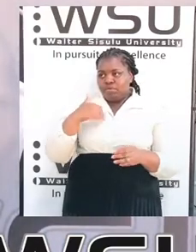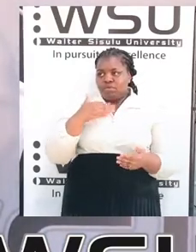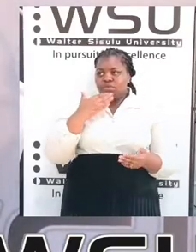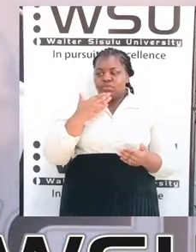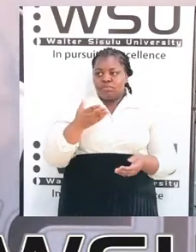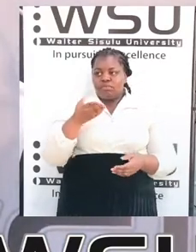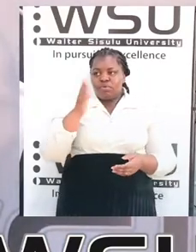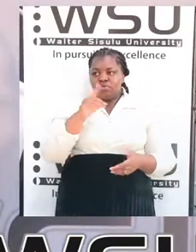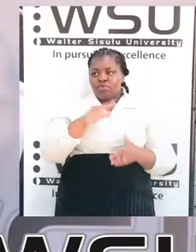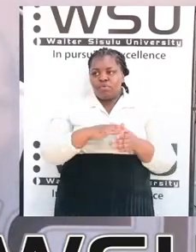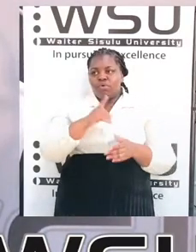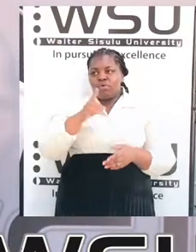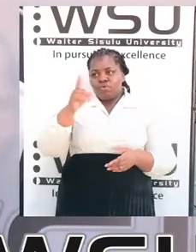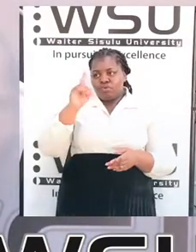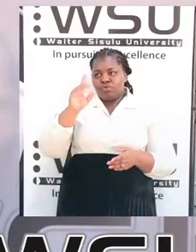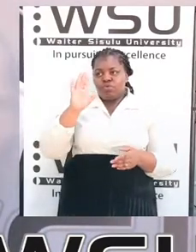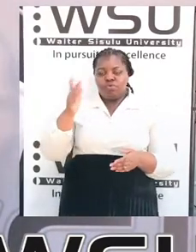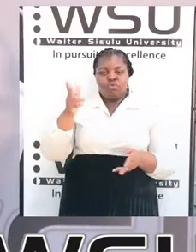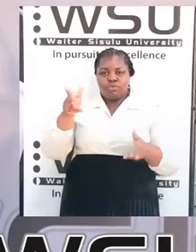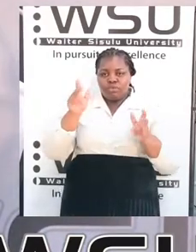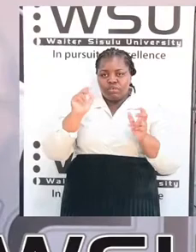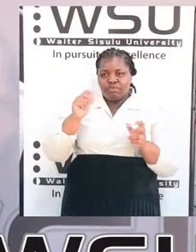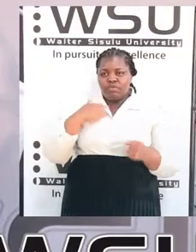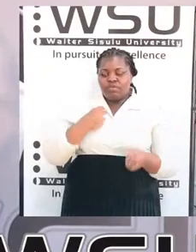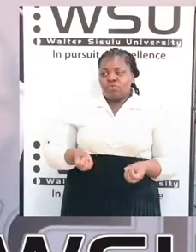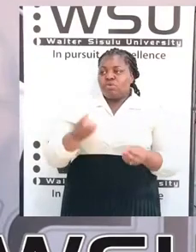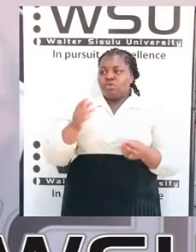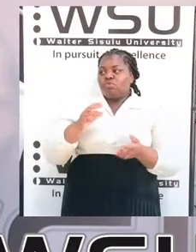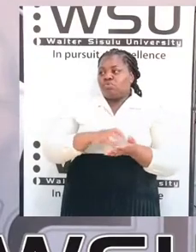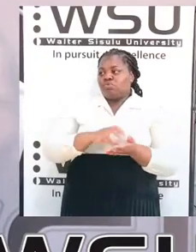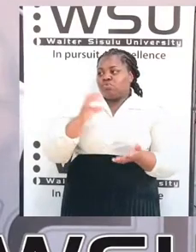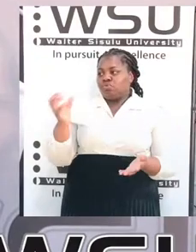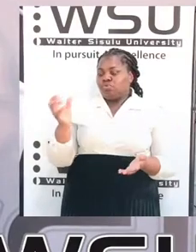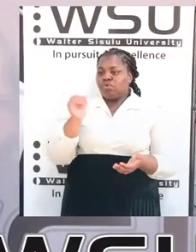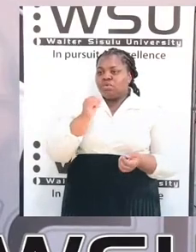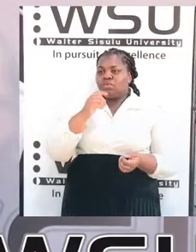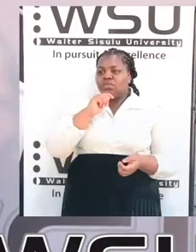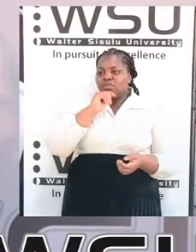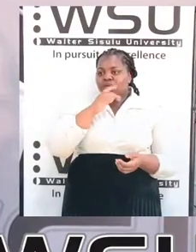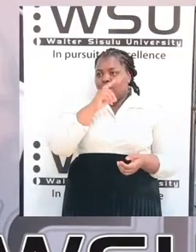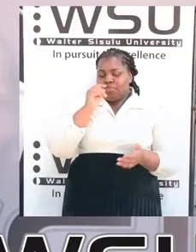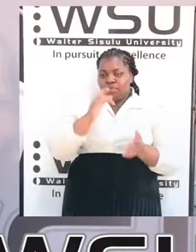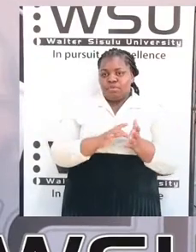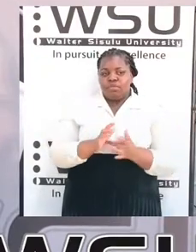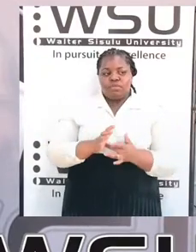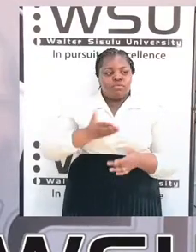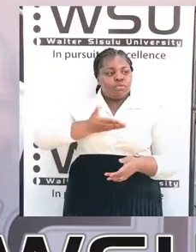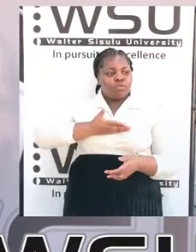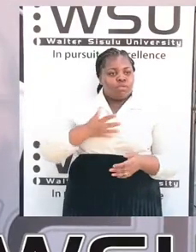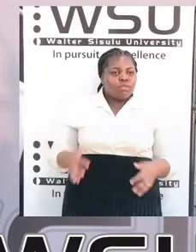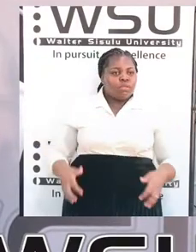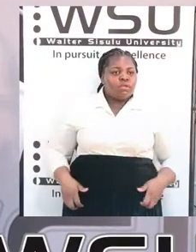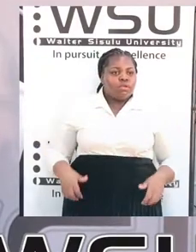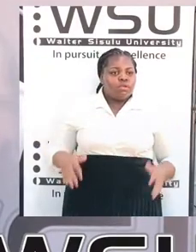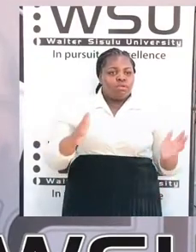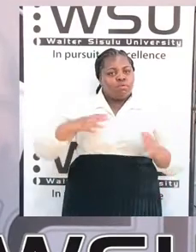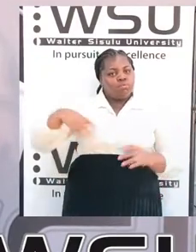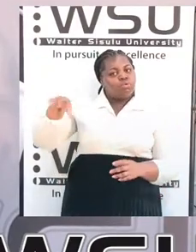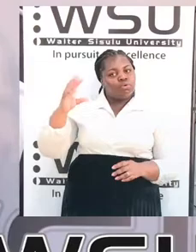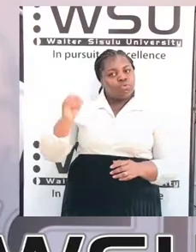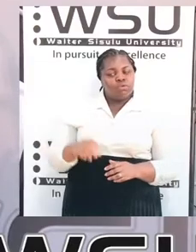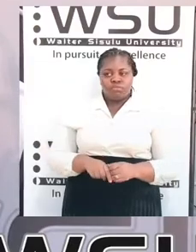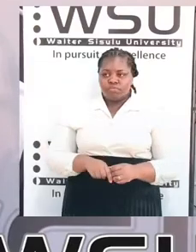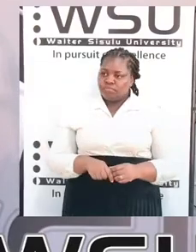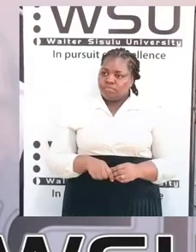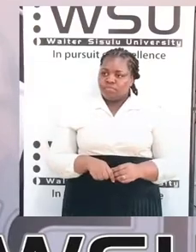ke Nkosi ngoba unguThixo ohlala esiva. Sikunikuzuko ke Nkosi nasekuseni egameni loyise lonyana